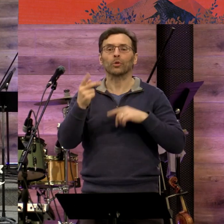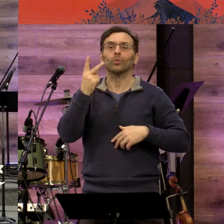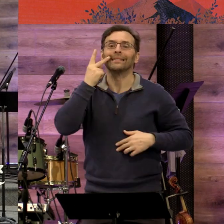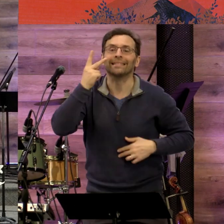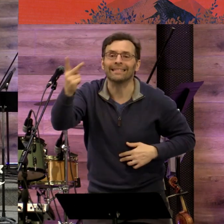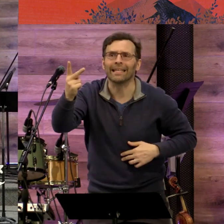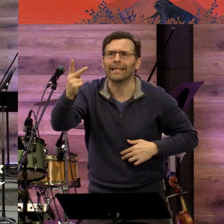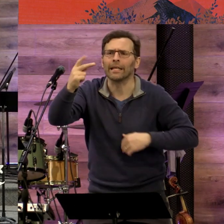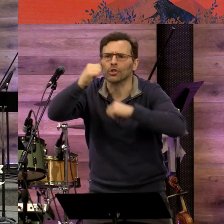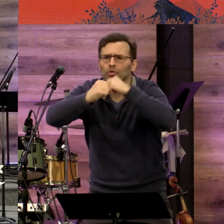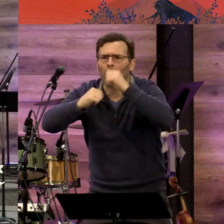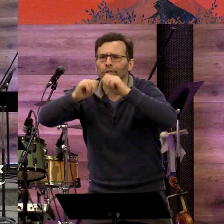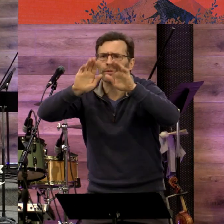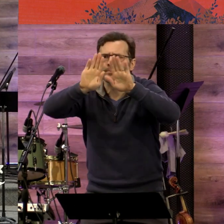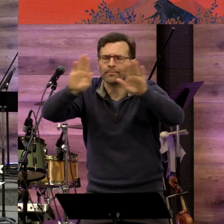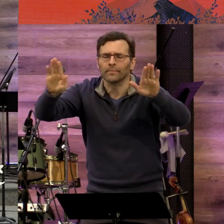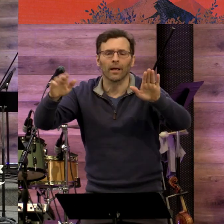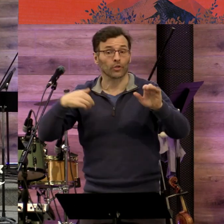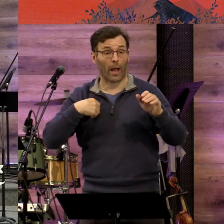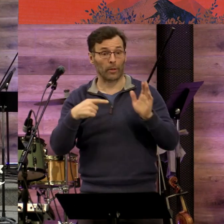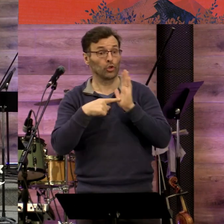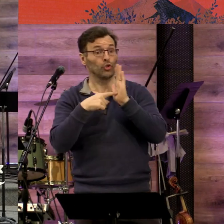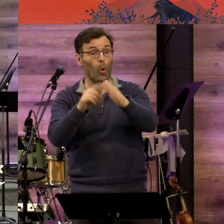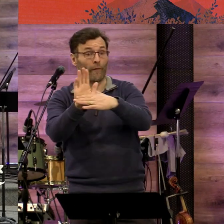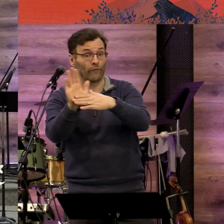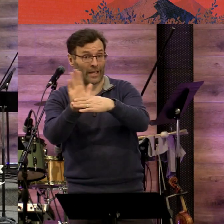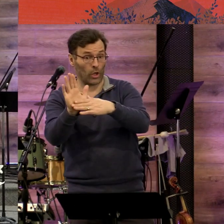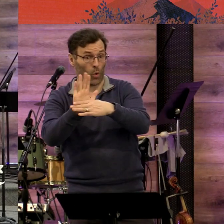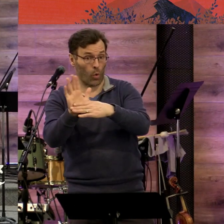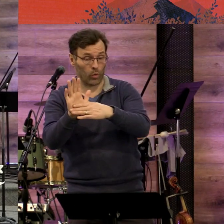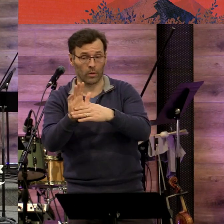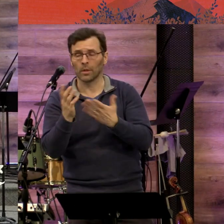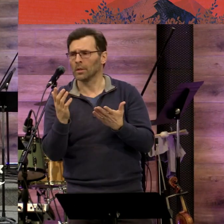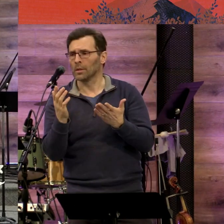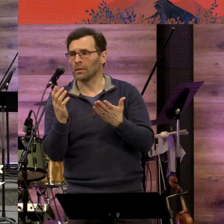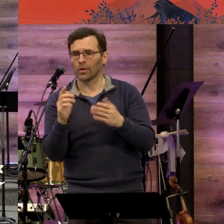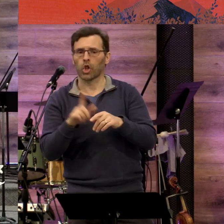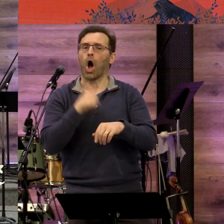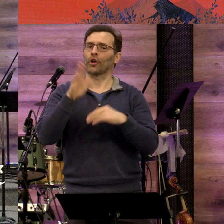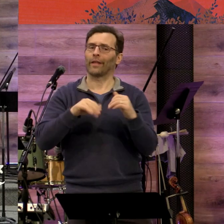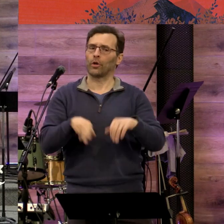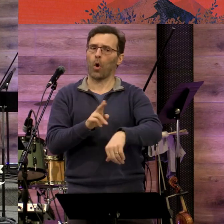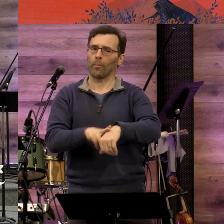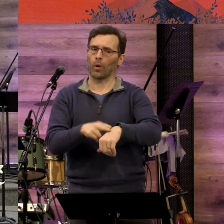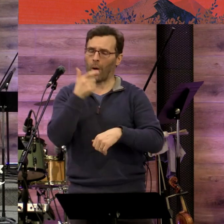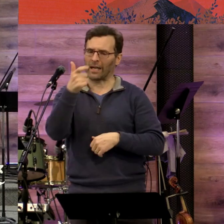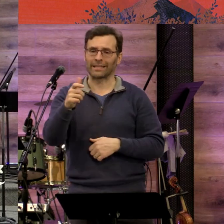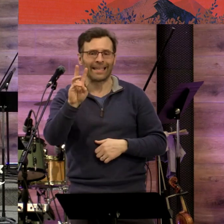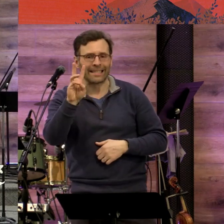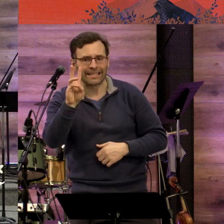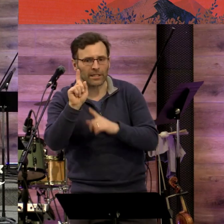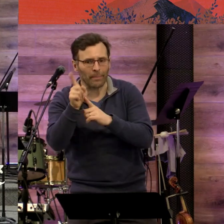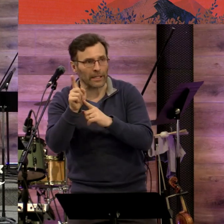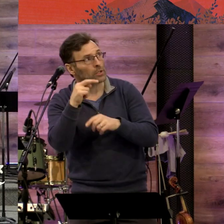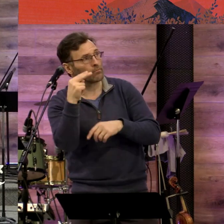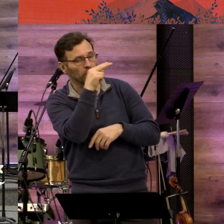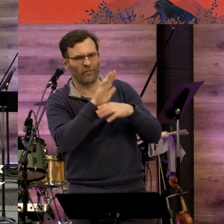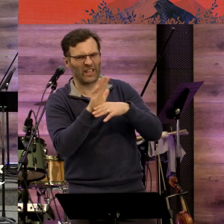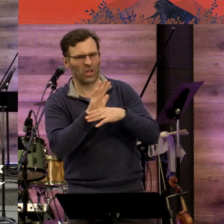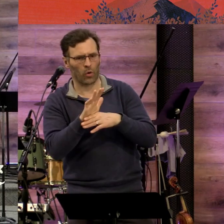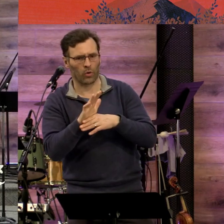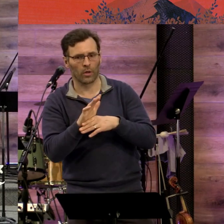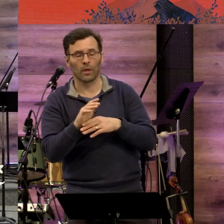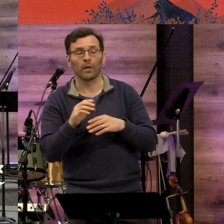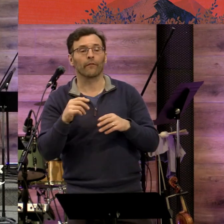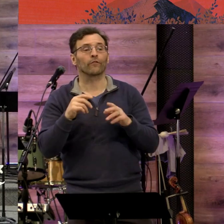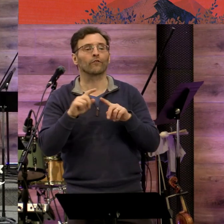see it laid out. I want to show you a video that's longer than what we would normally look at. It's 6 minutes long from the